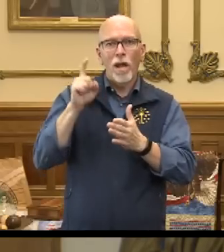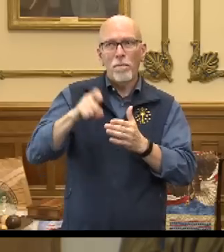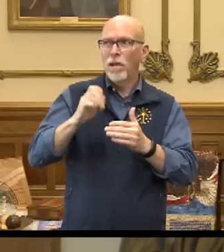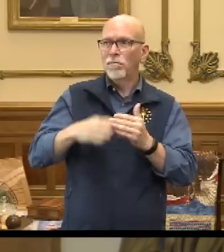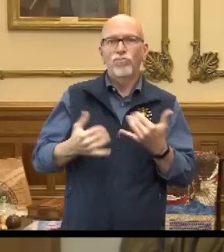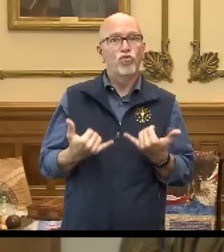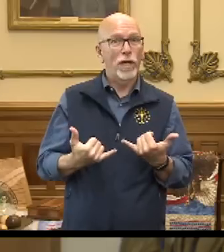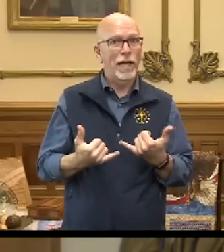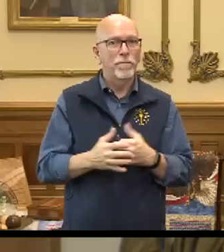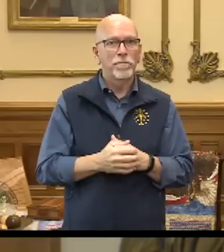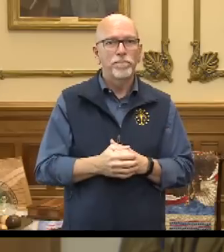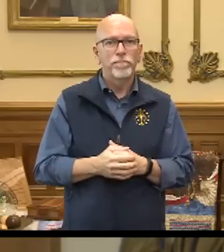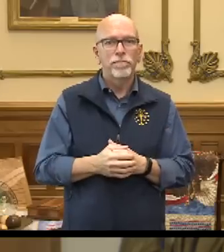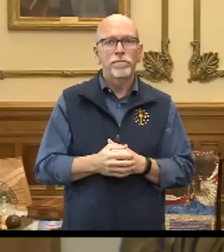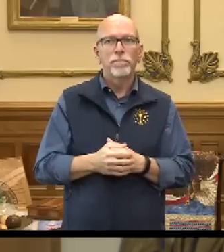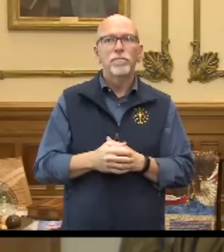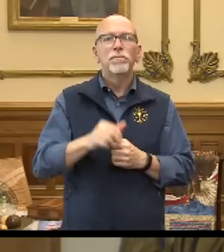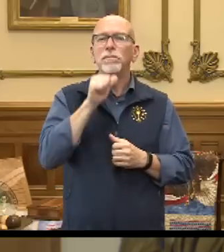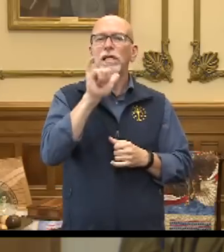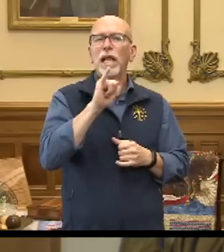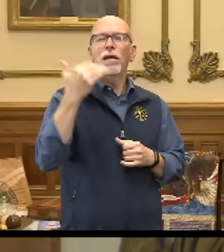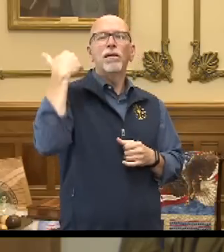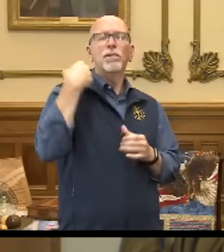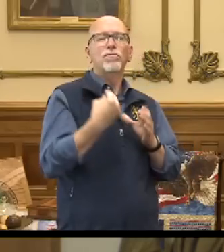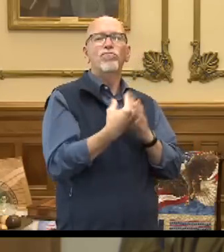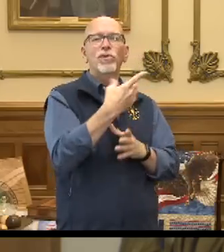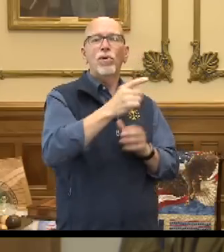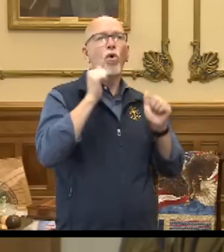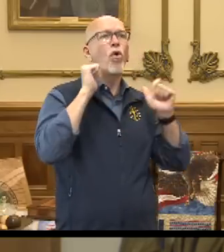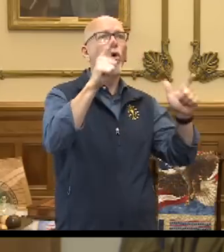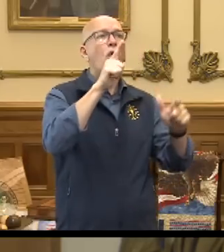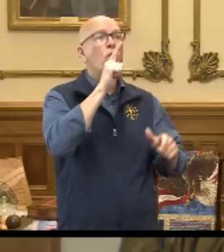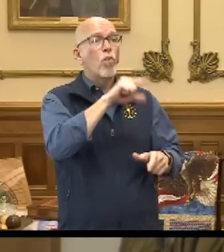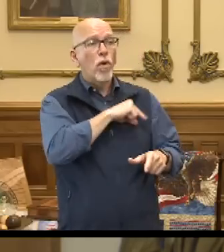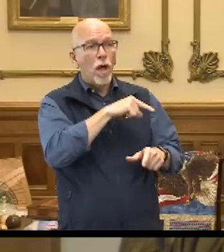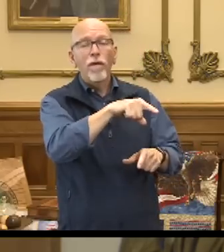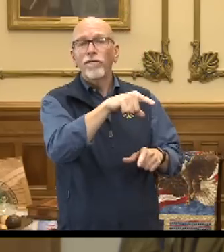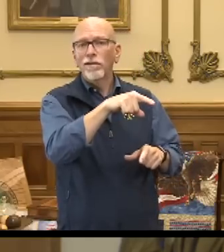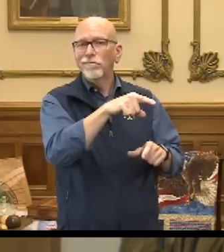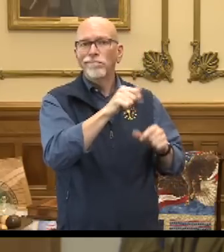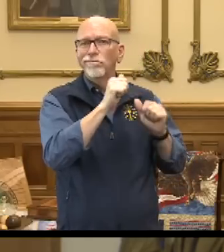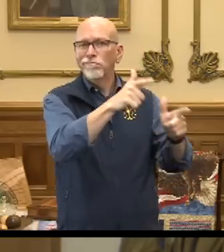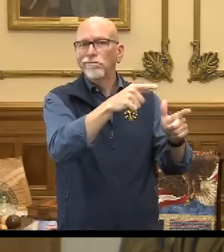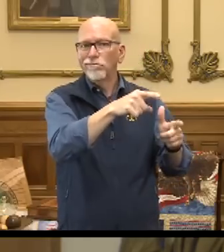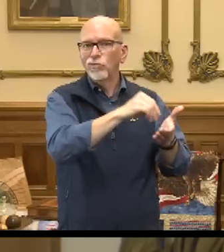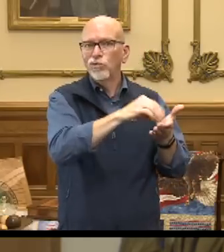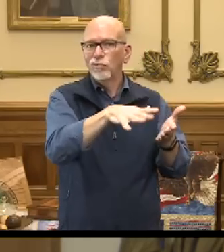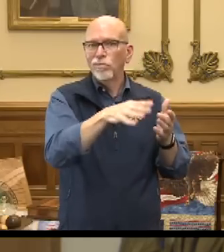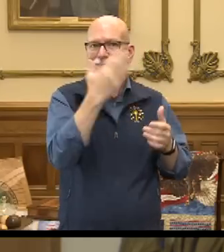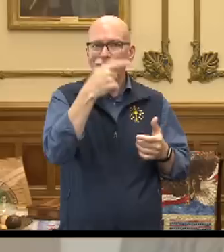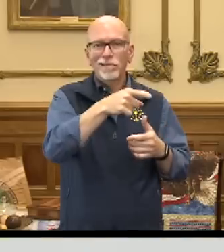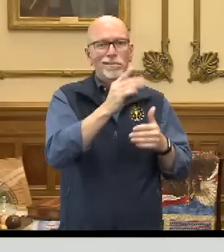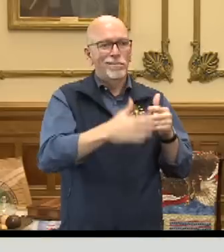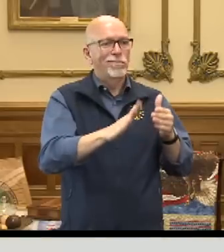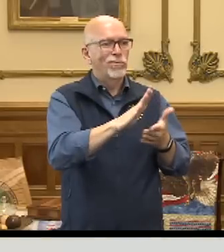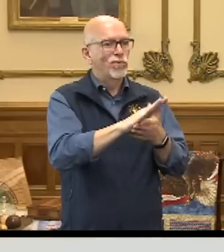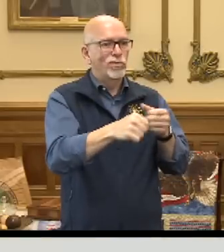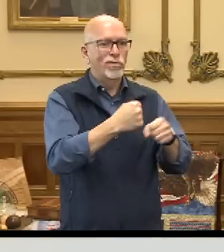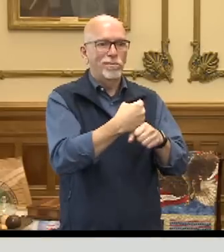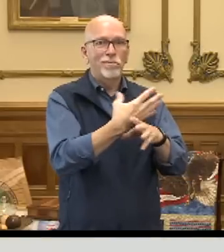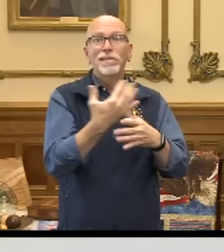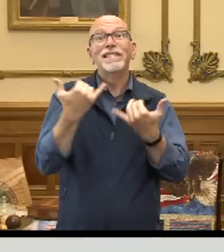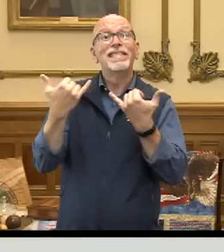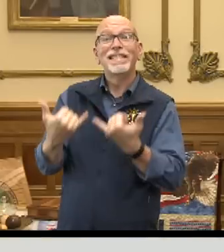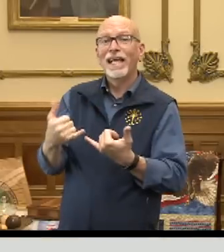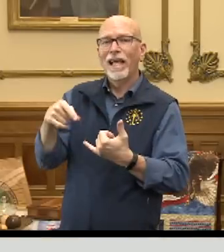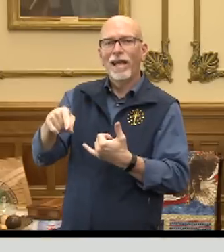today. Unlike round one, where all eligible students qualified as students were completing their school year virtually, round